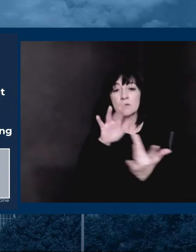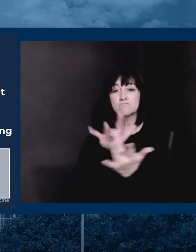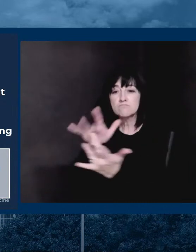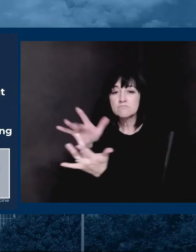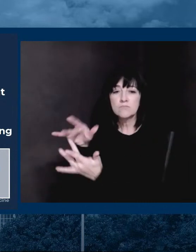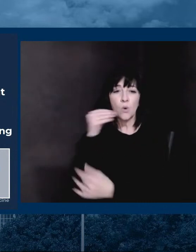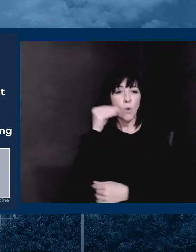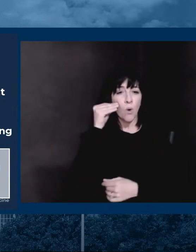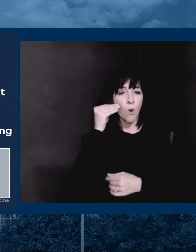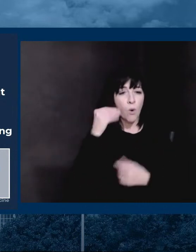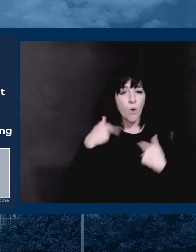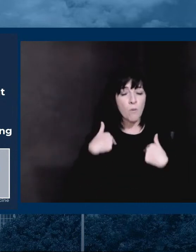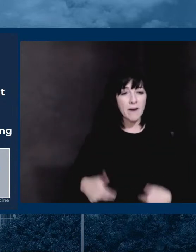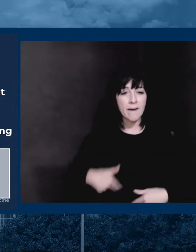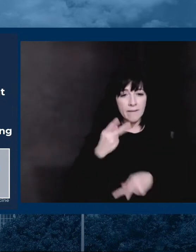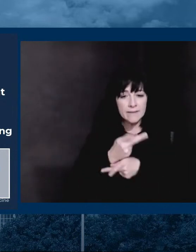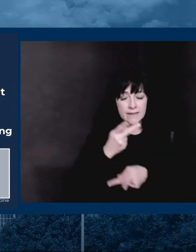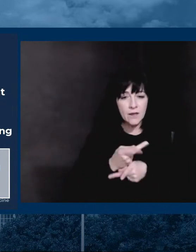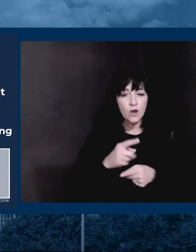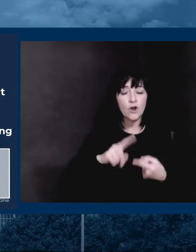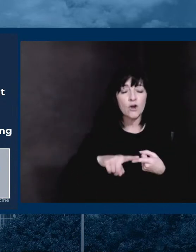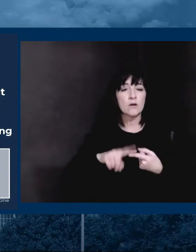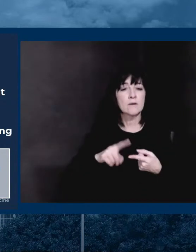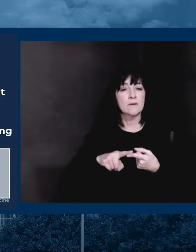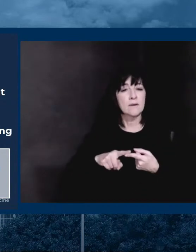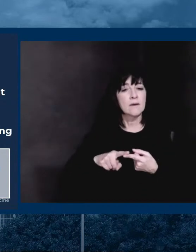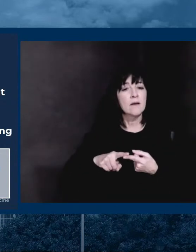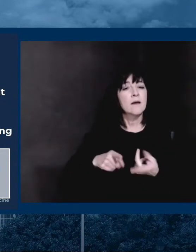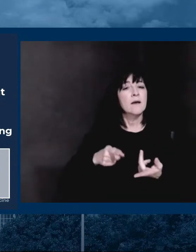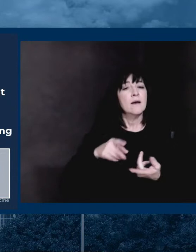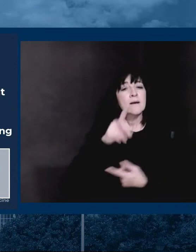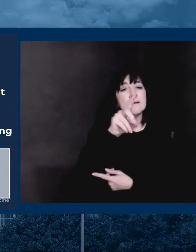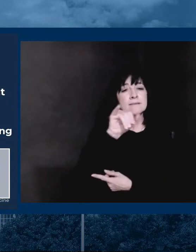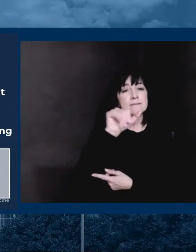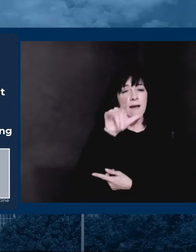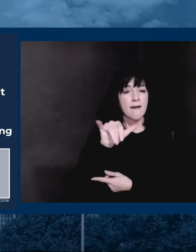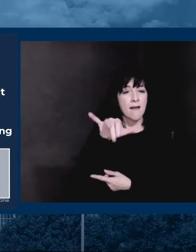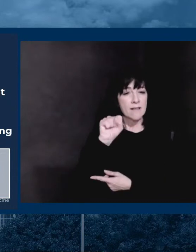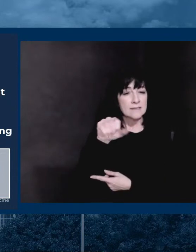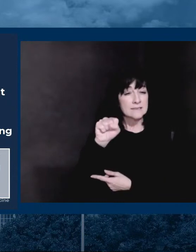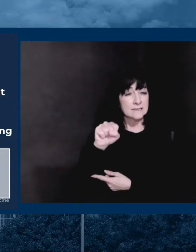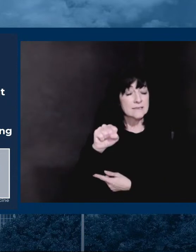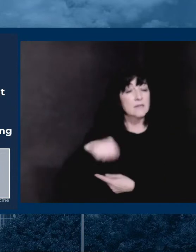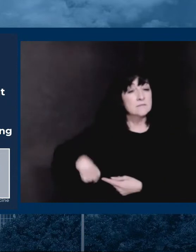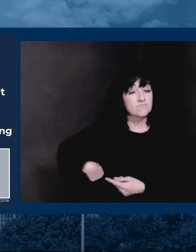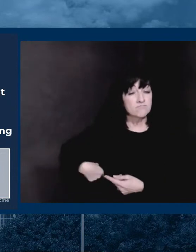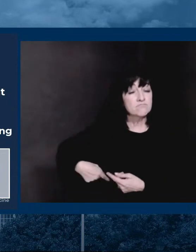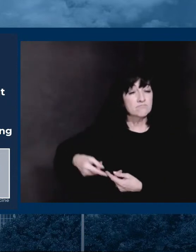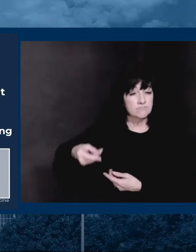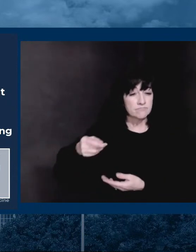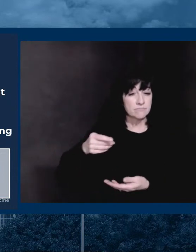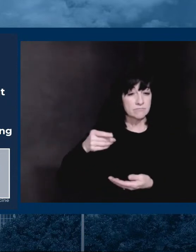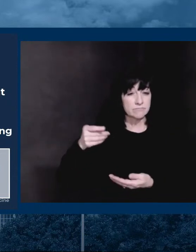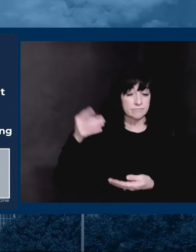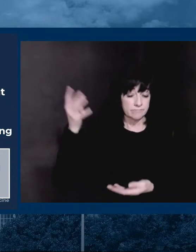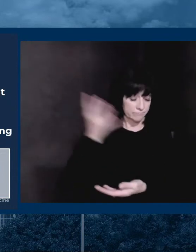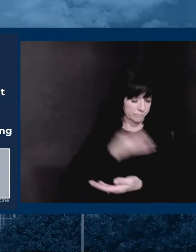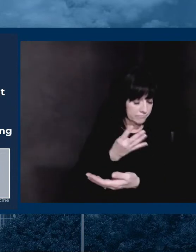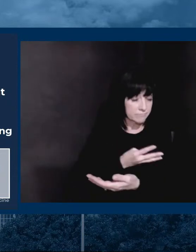centers and other healthcare personnel, especially those serving people with intellectual disabilities who